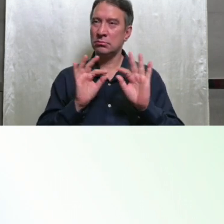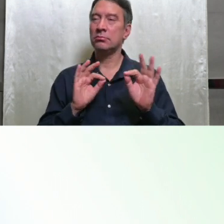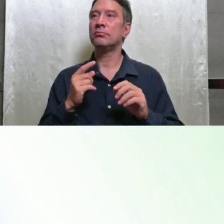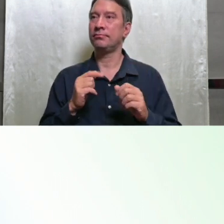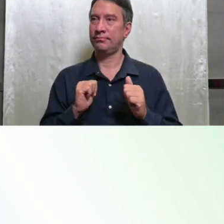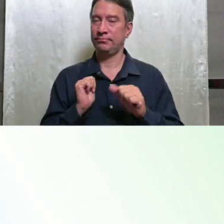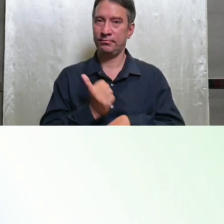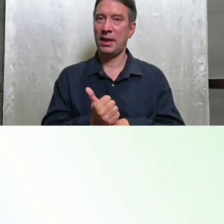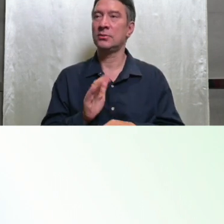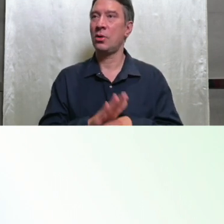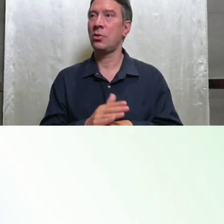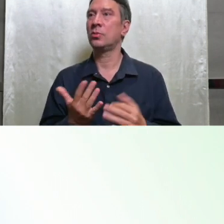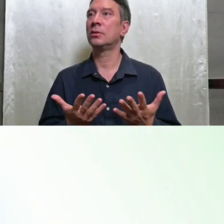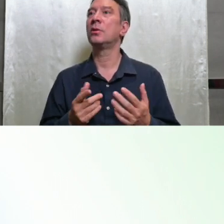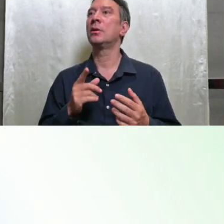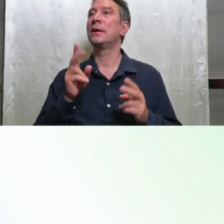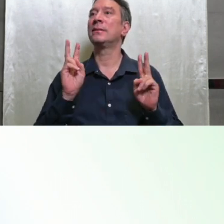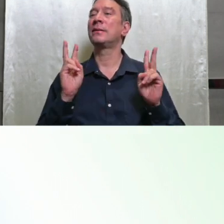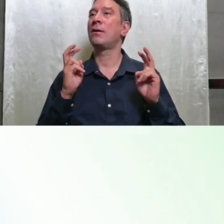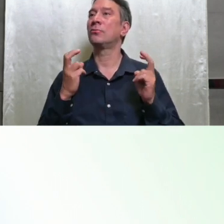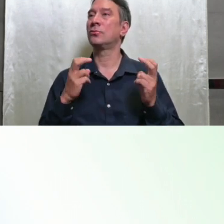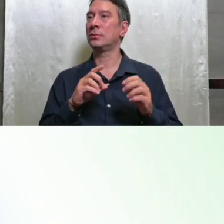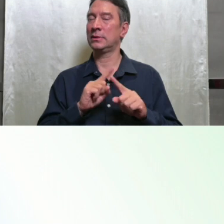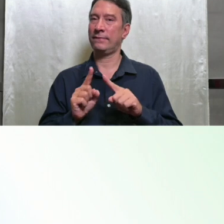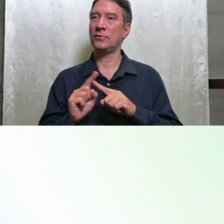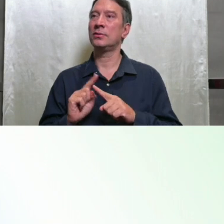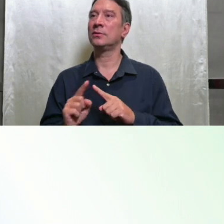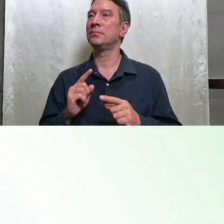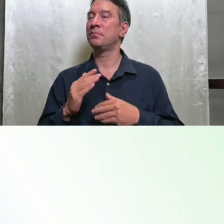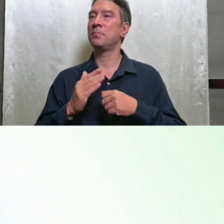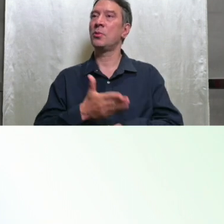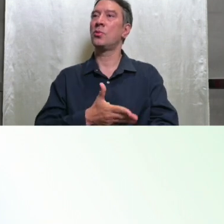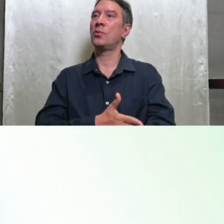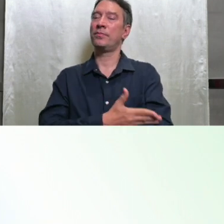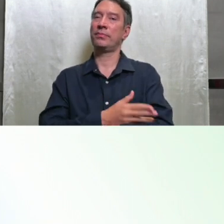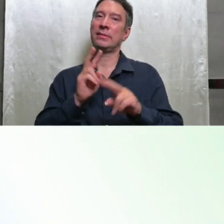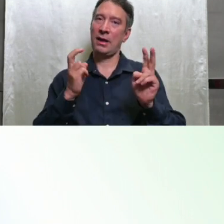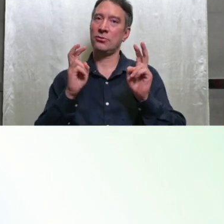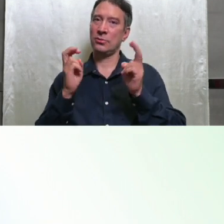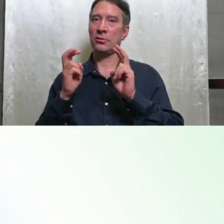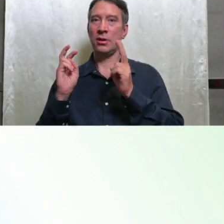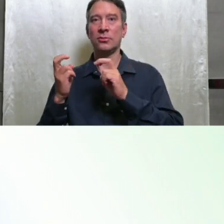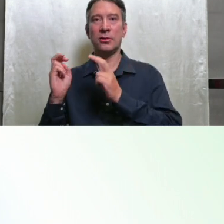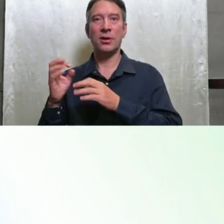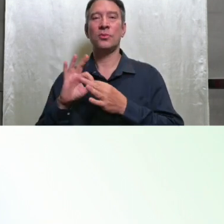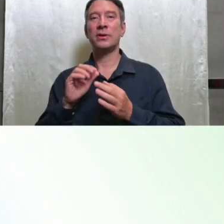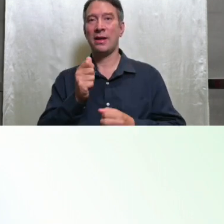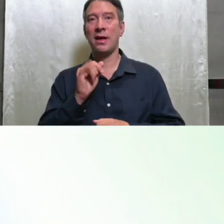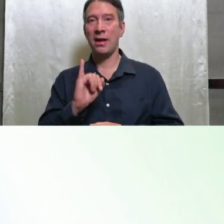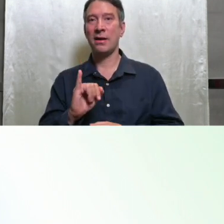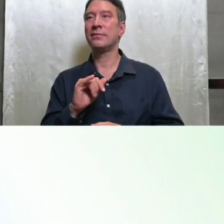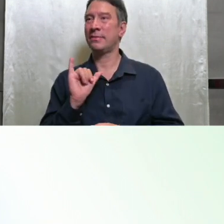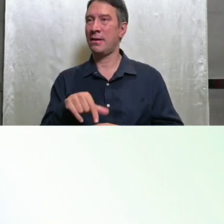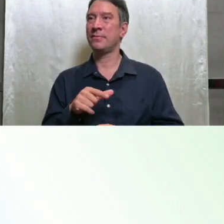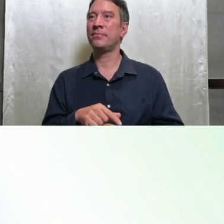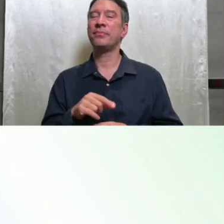being improved, and there's a lot of topics on AI that you can actually take on Skills Build. So, of course, we have like